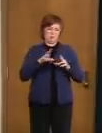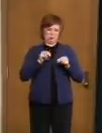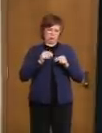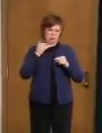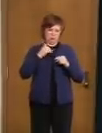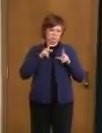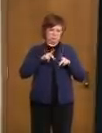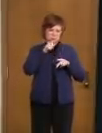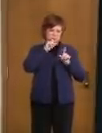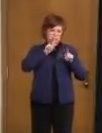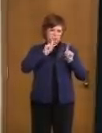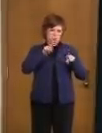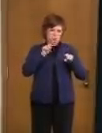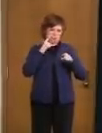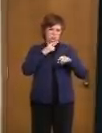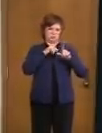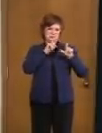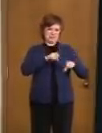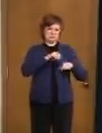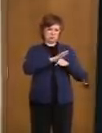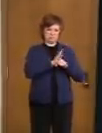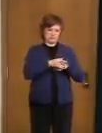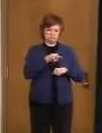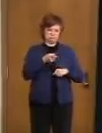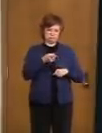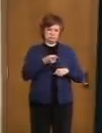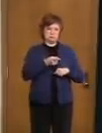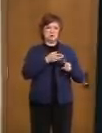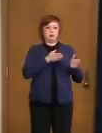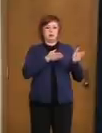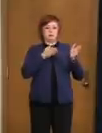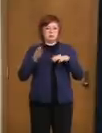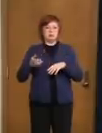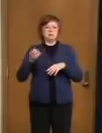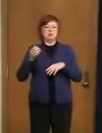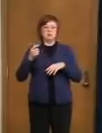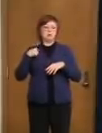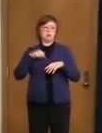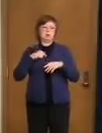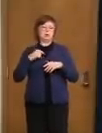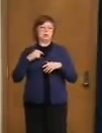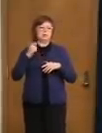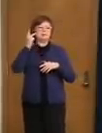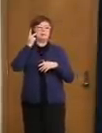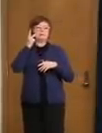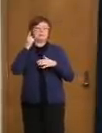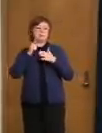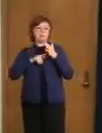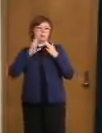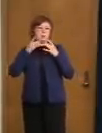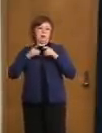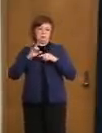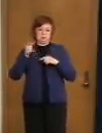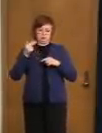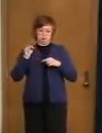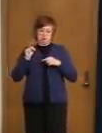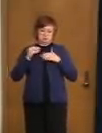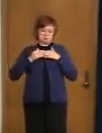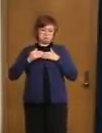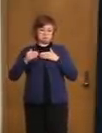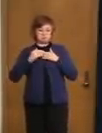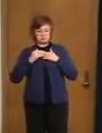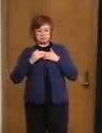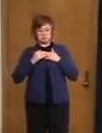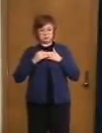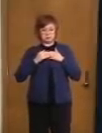down. So, but we had to then see what would happen in January. So if we had seen a continuation of that